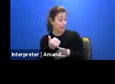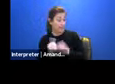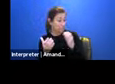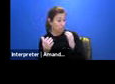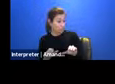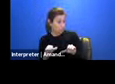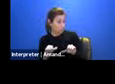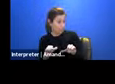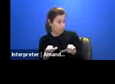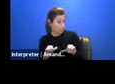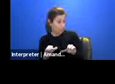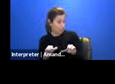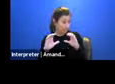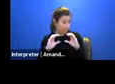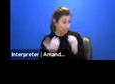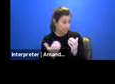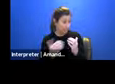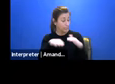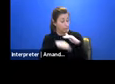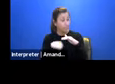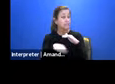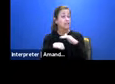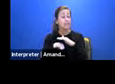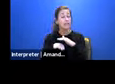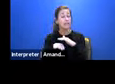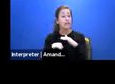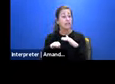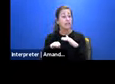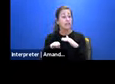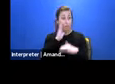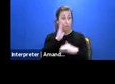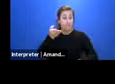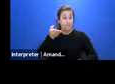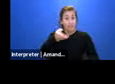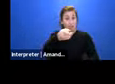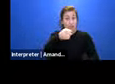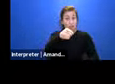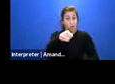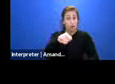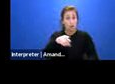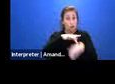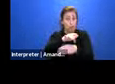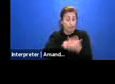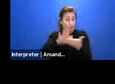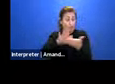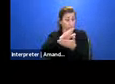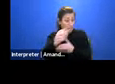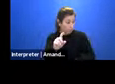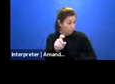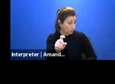the basic ones at the beginning, are going to be done at the campus as opposed to them going to Elgin